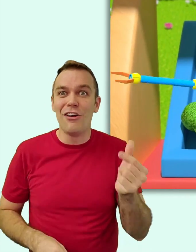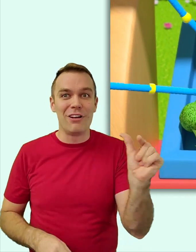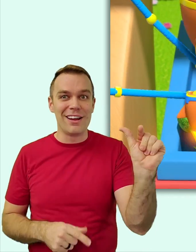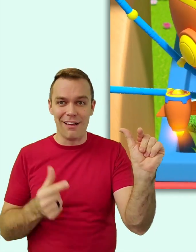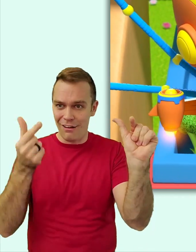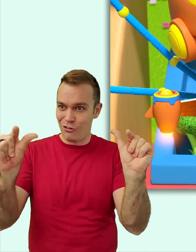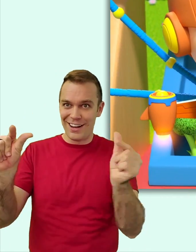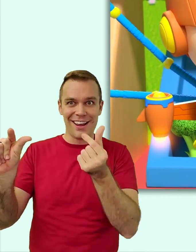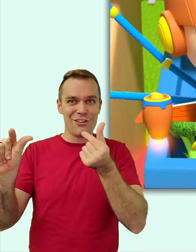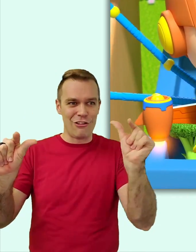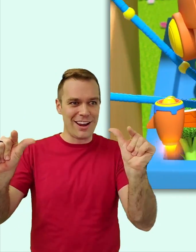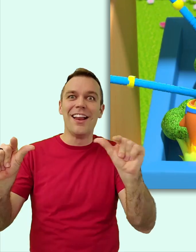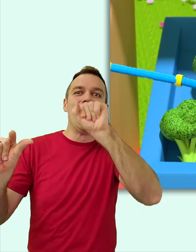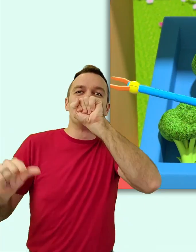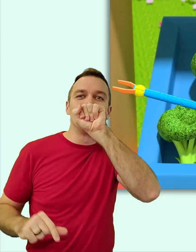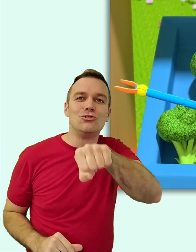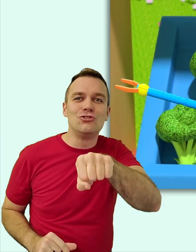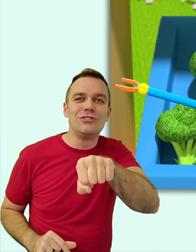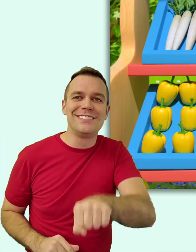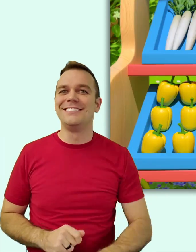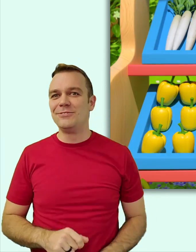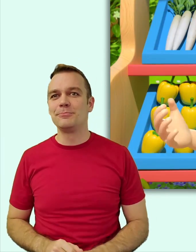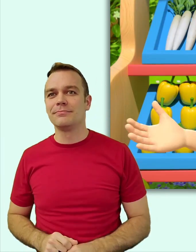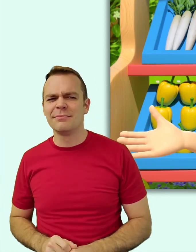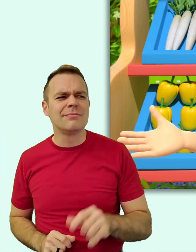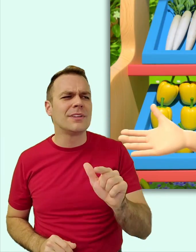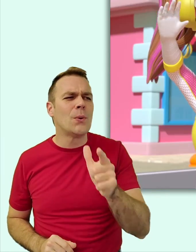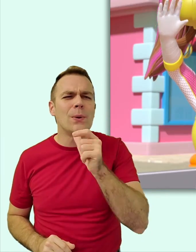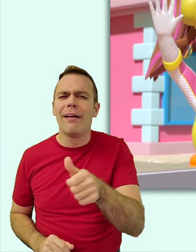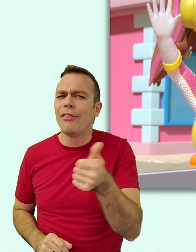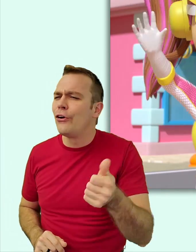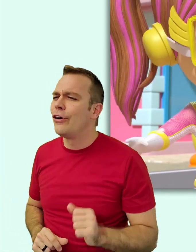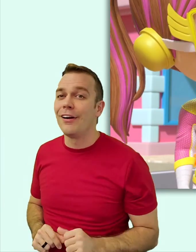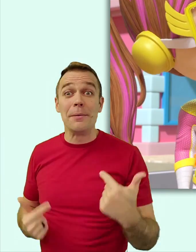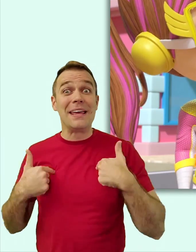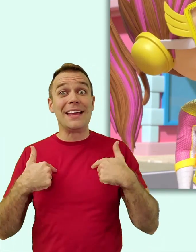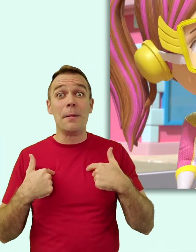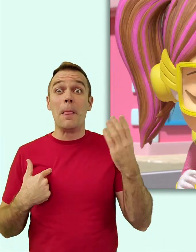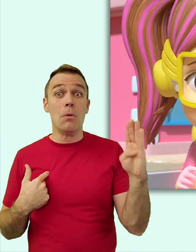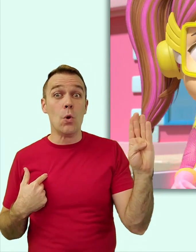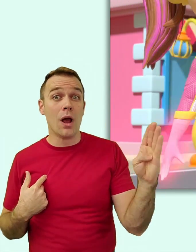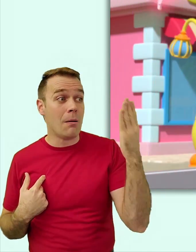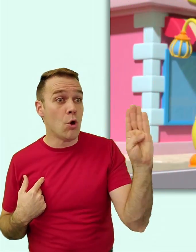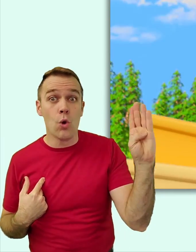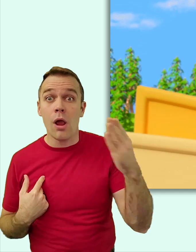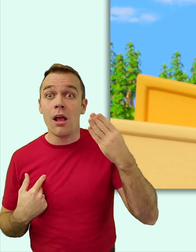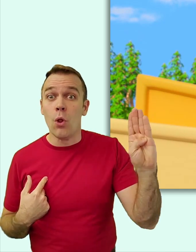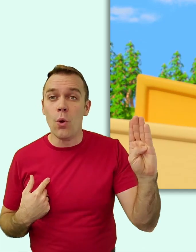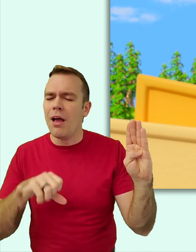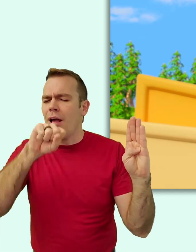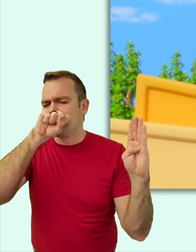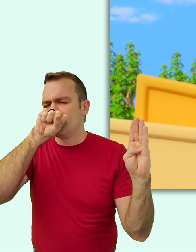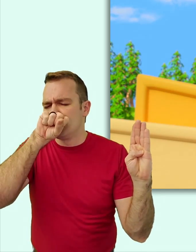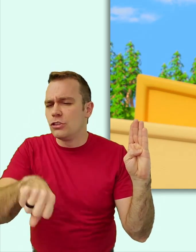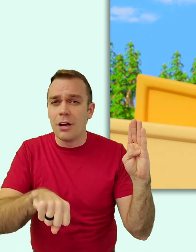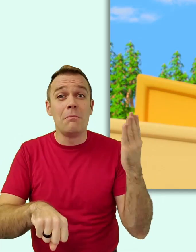Green, green, I love green. Who's next? Me, please. Blue, blue, I love blue.